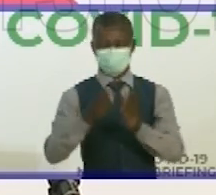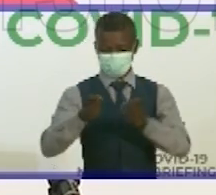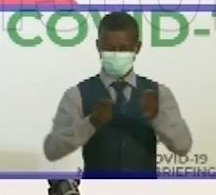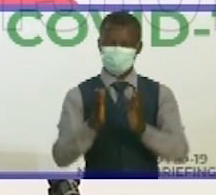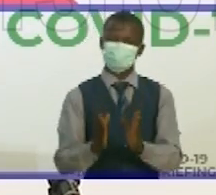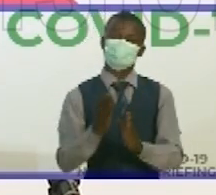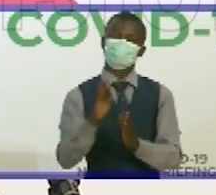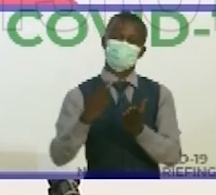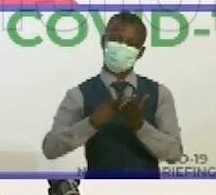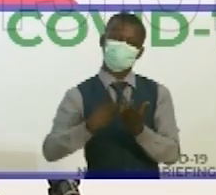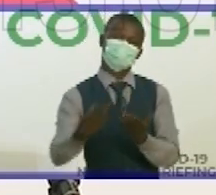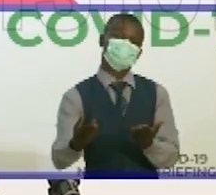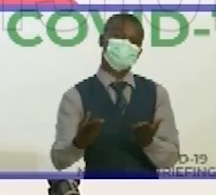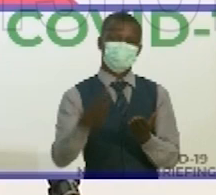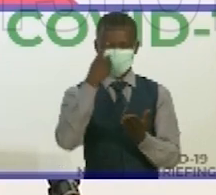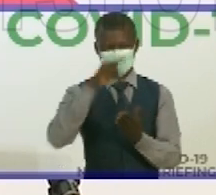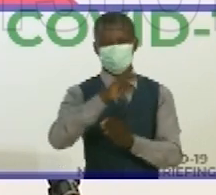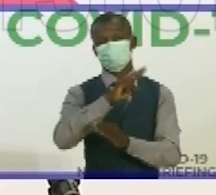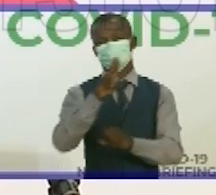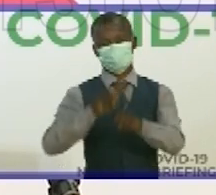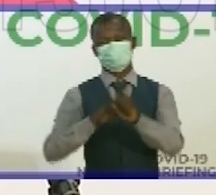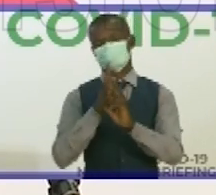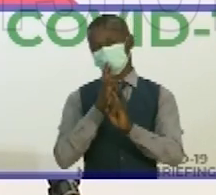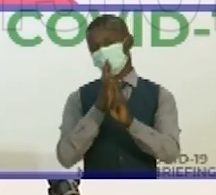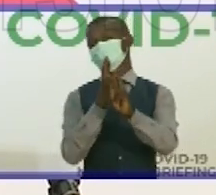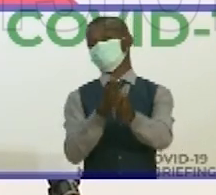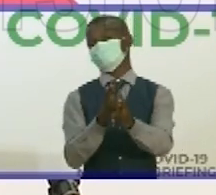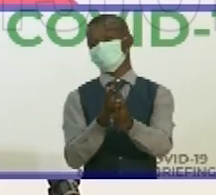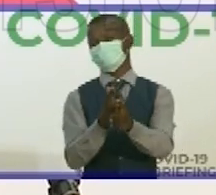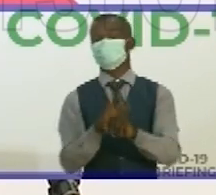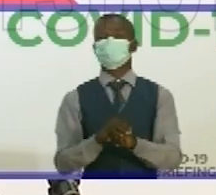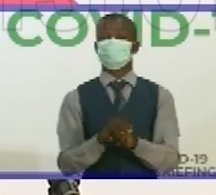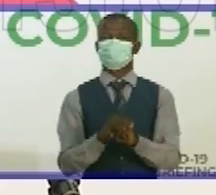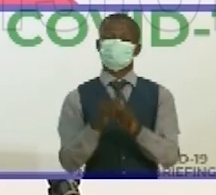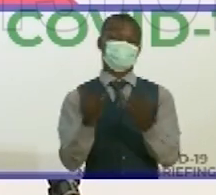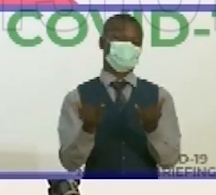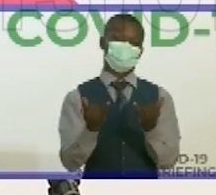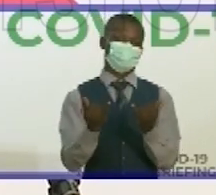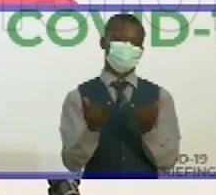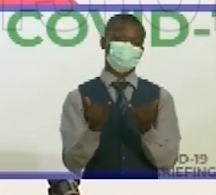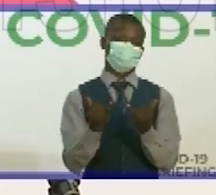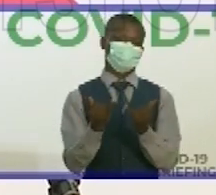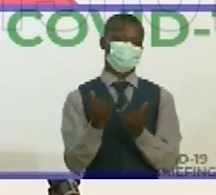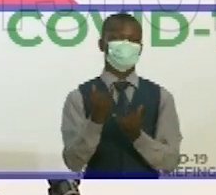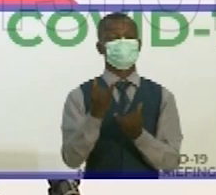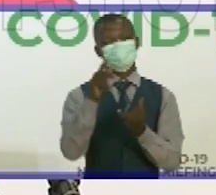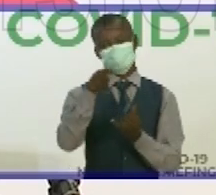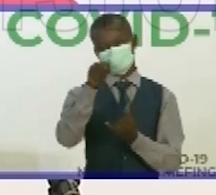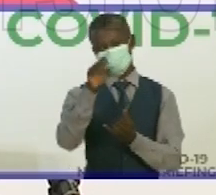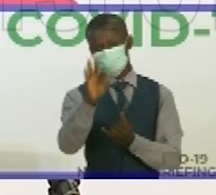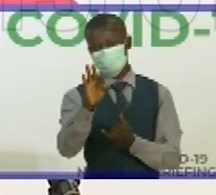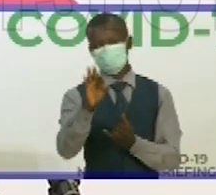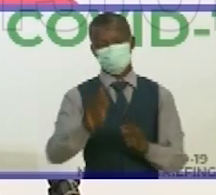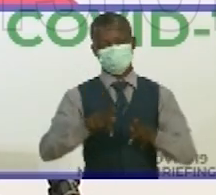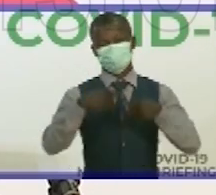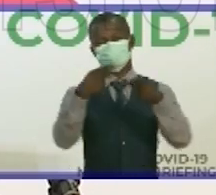resources for the national response. For the avoidance of doubt, the Presidential Task Force